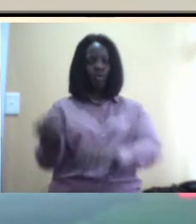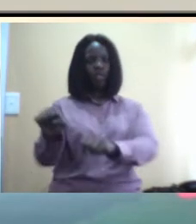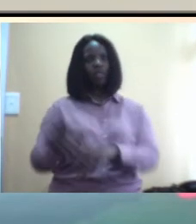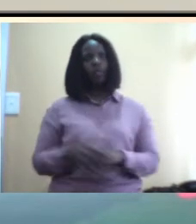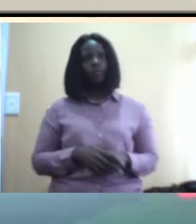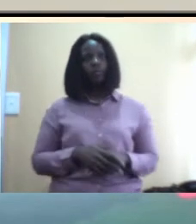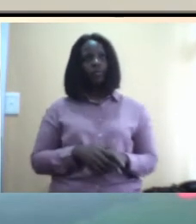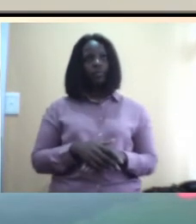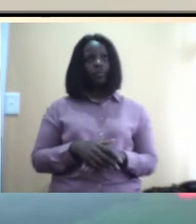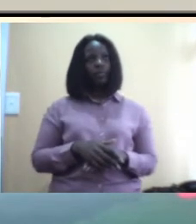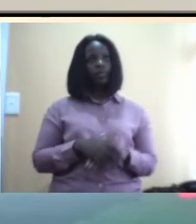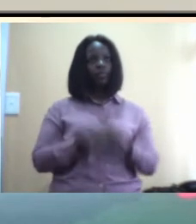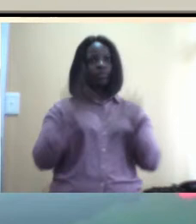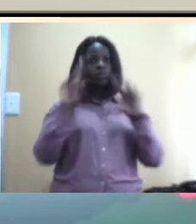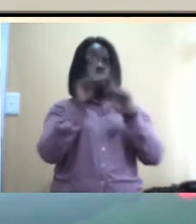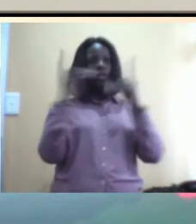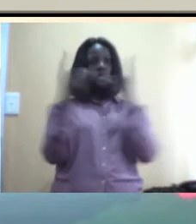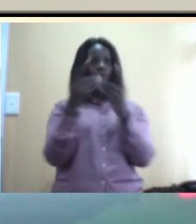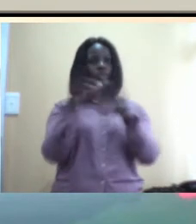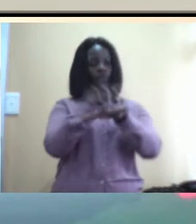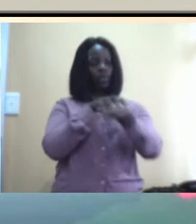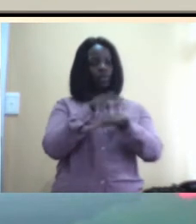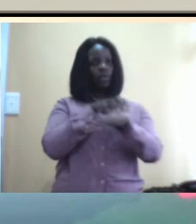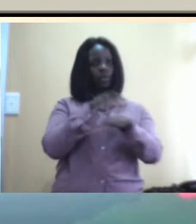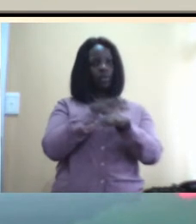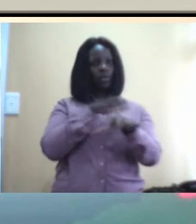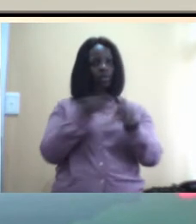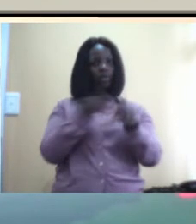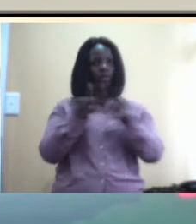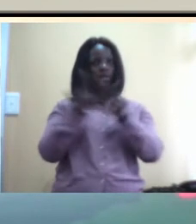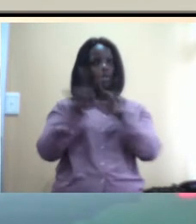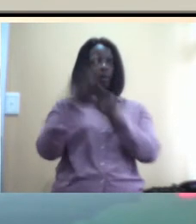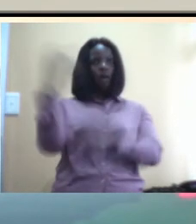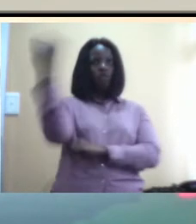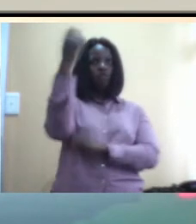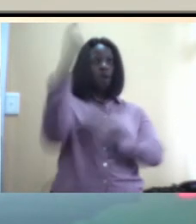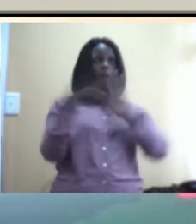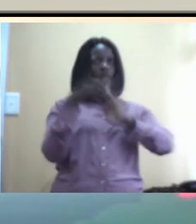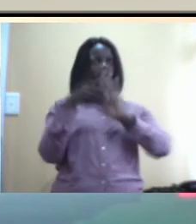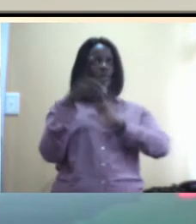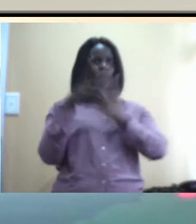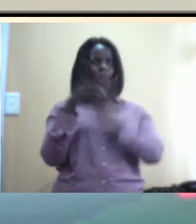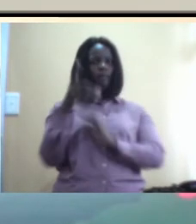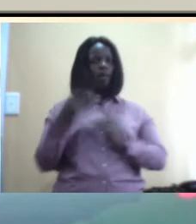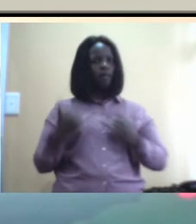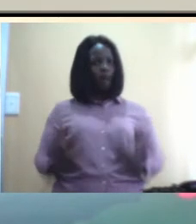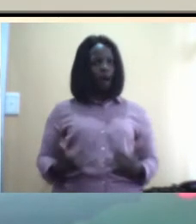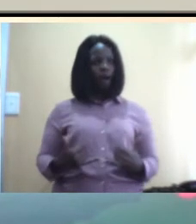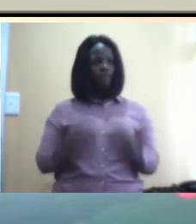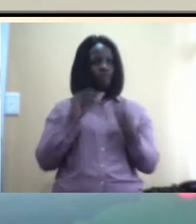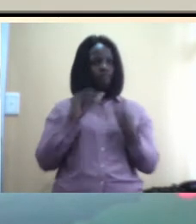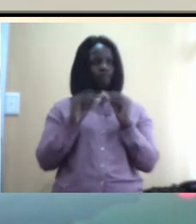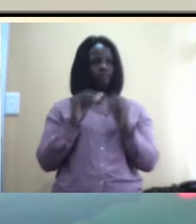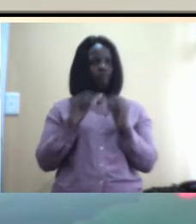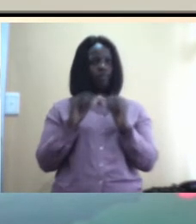The Department of Agriculture, Land Reform and Rural Development is in the process of drafting a national